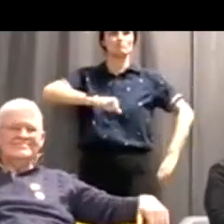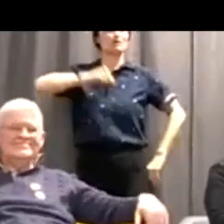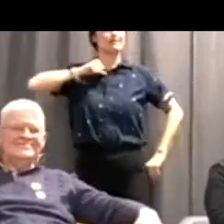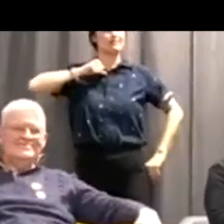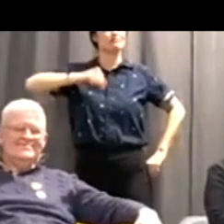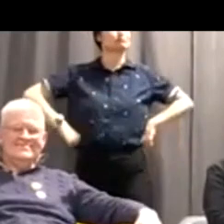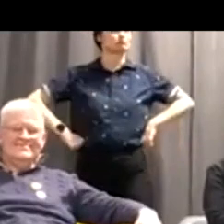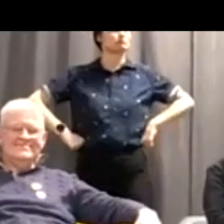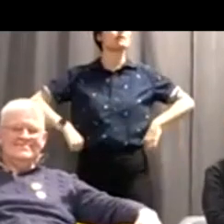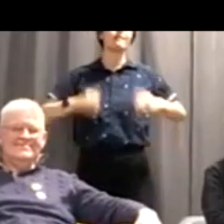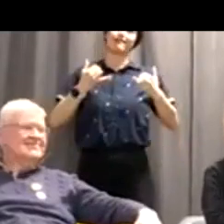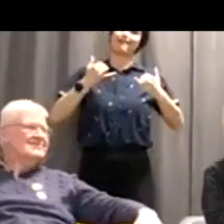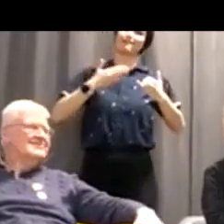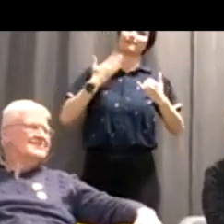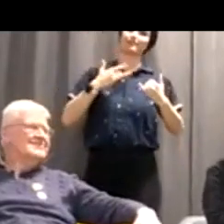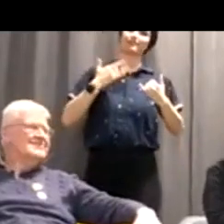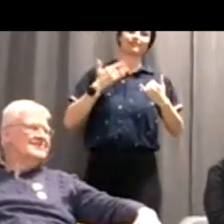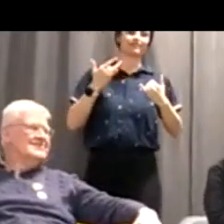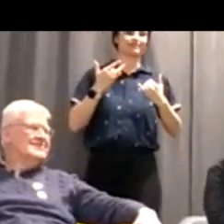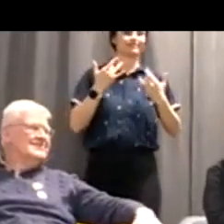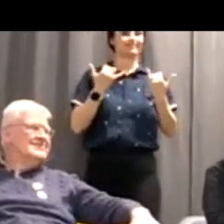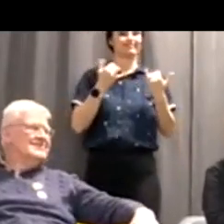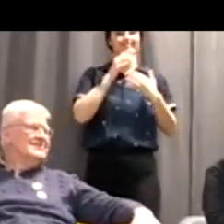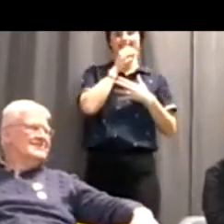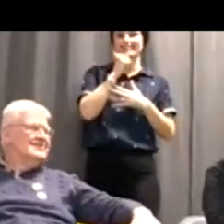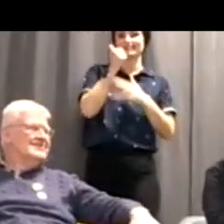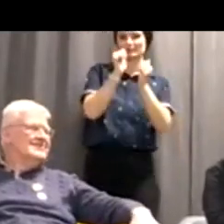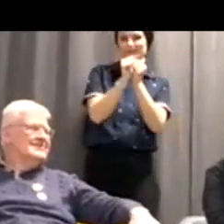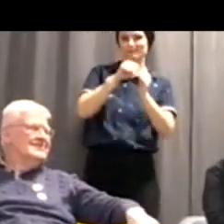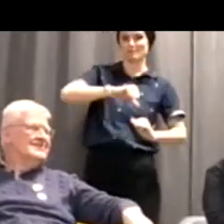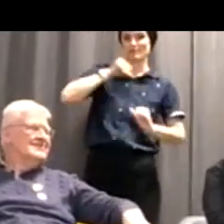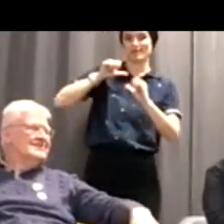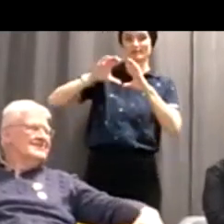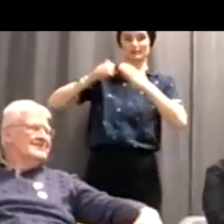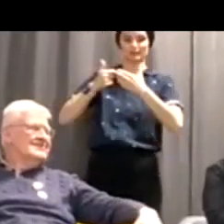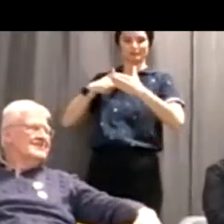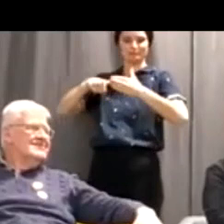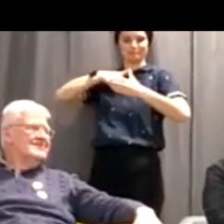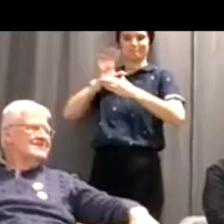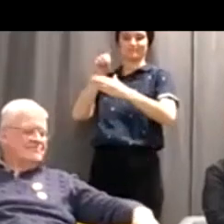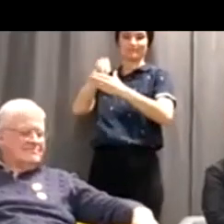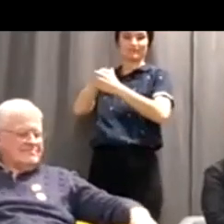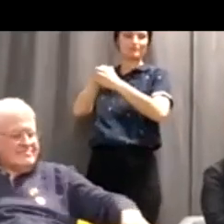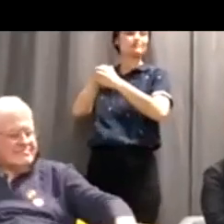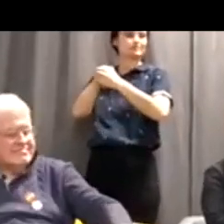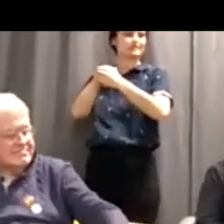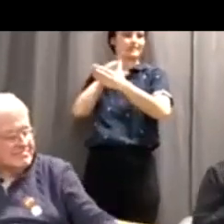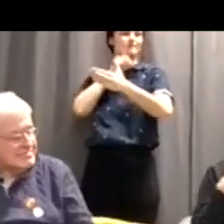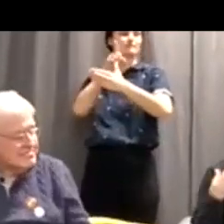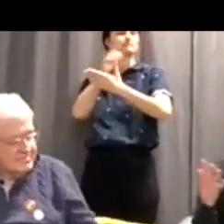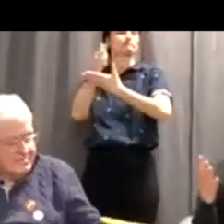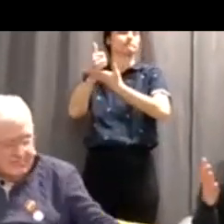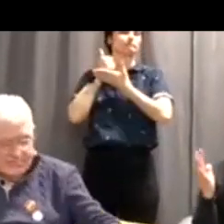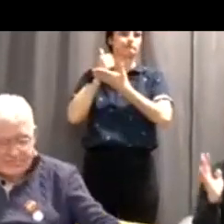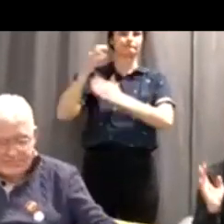I'm really pleased that I am part of the Aging with Pride group. That's been a really helpful thing for me